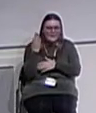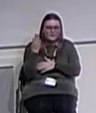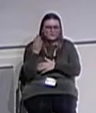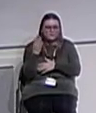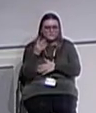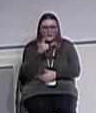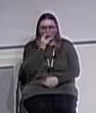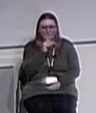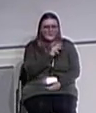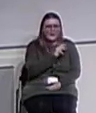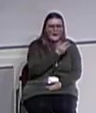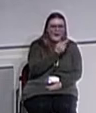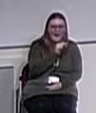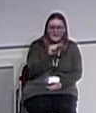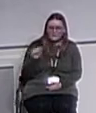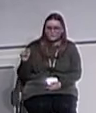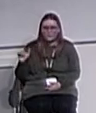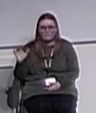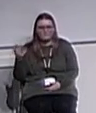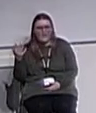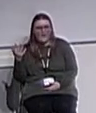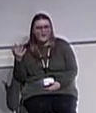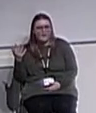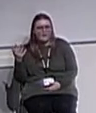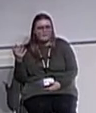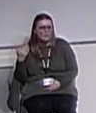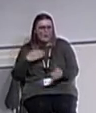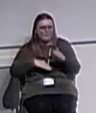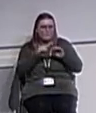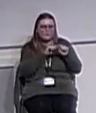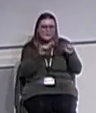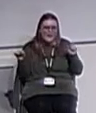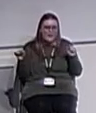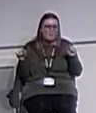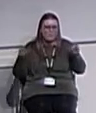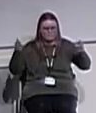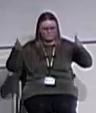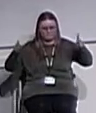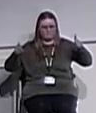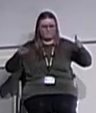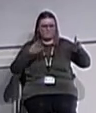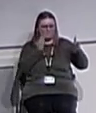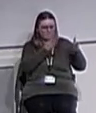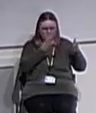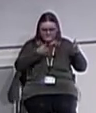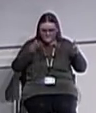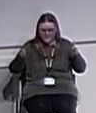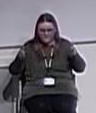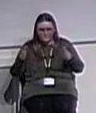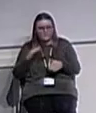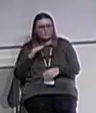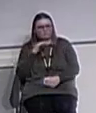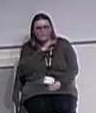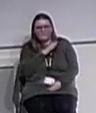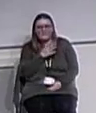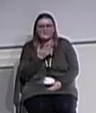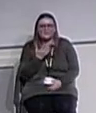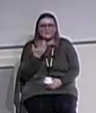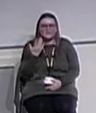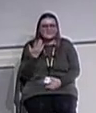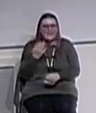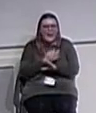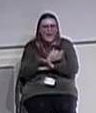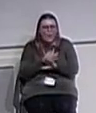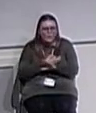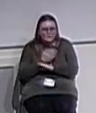9 a.m. To 5 p.m. Afternoon lectures. You have around about 10 hours of lecture time. Some of